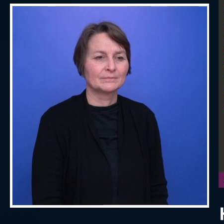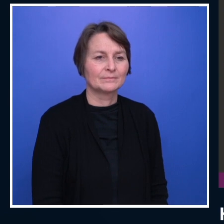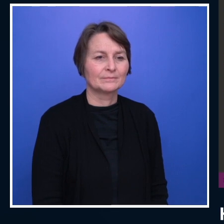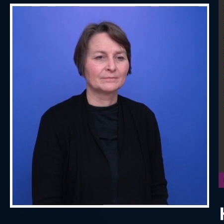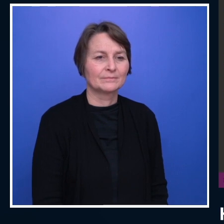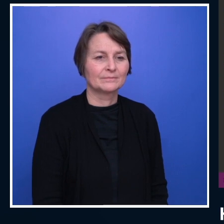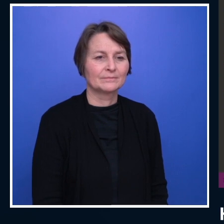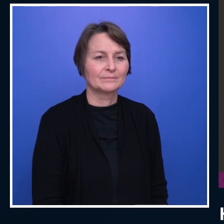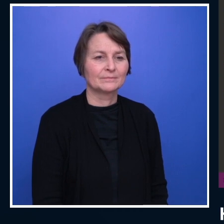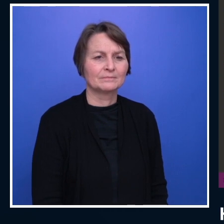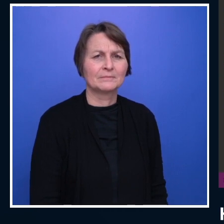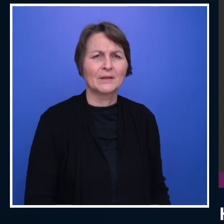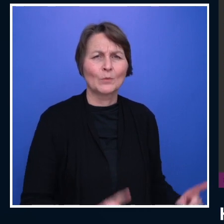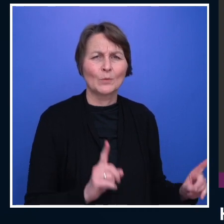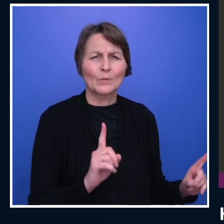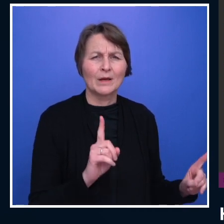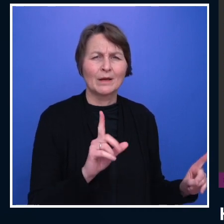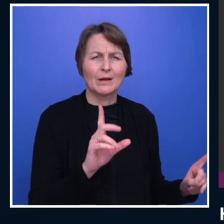in 16 different places.